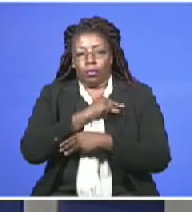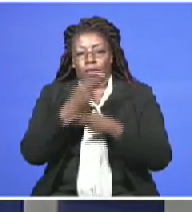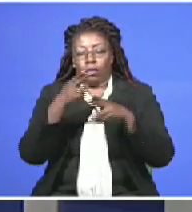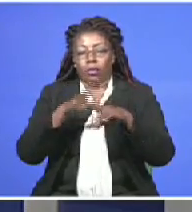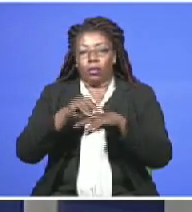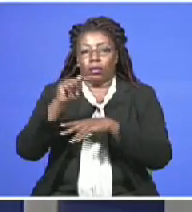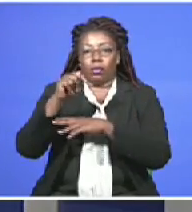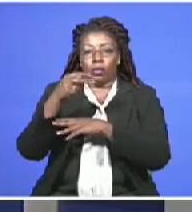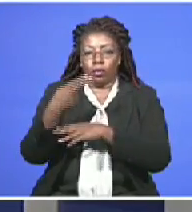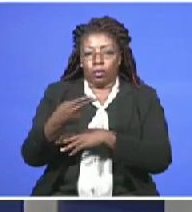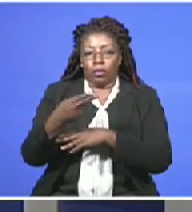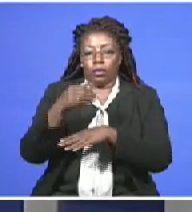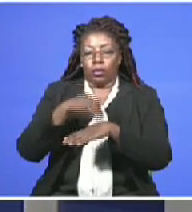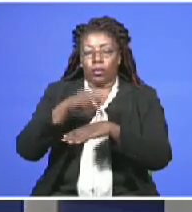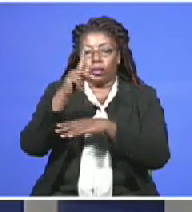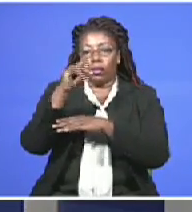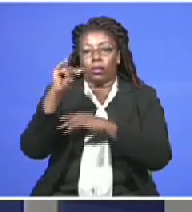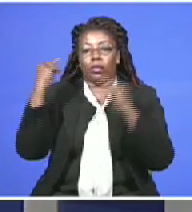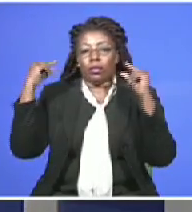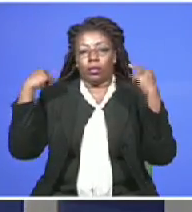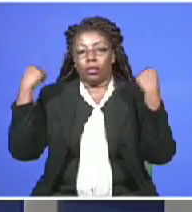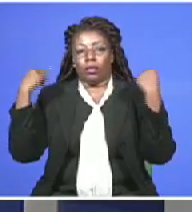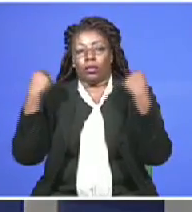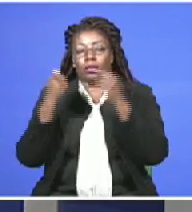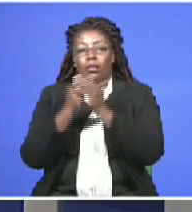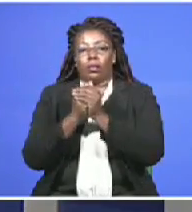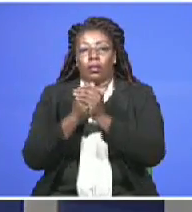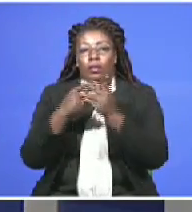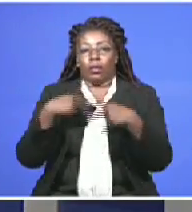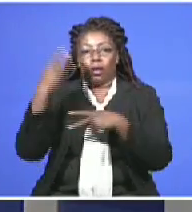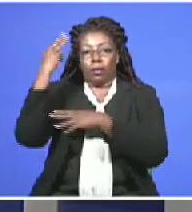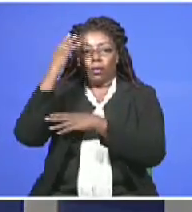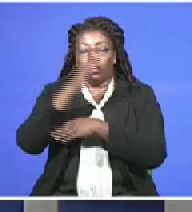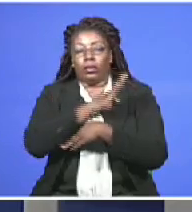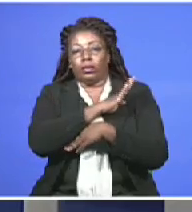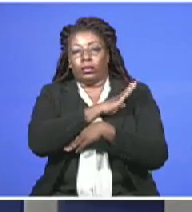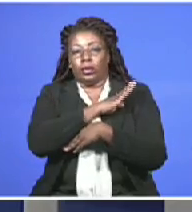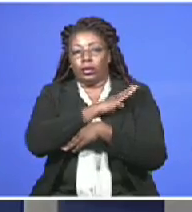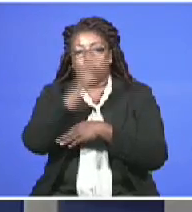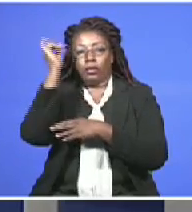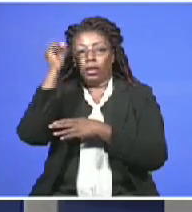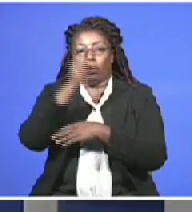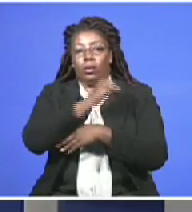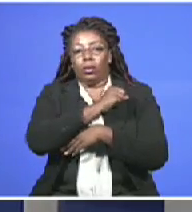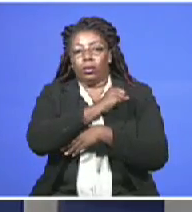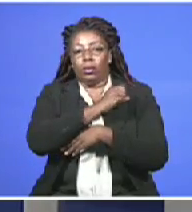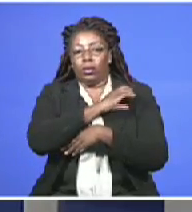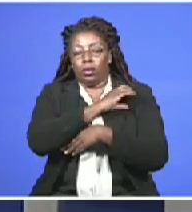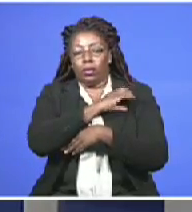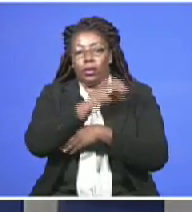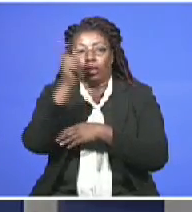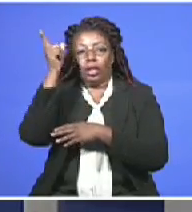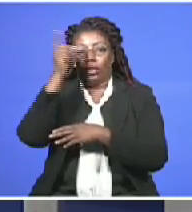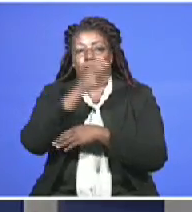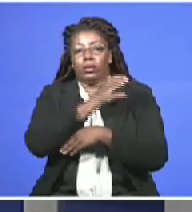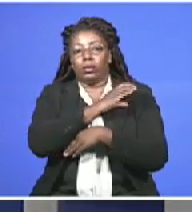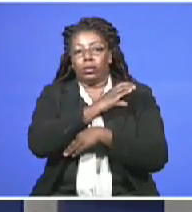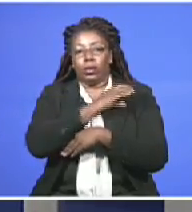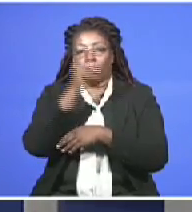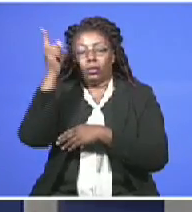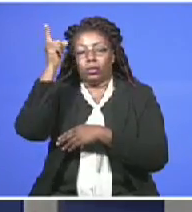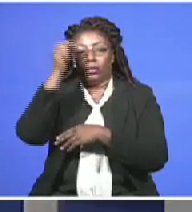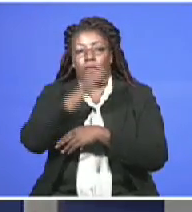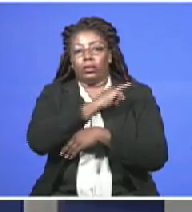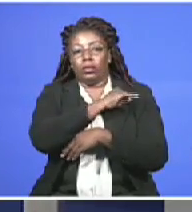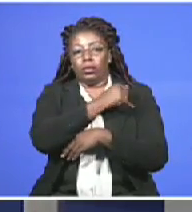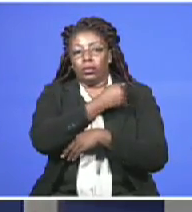Dominican Republic at the Kennedy Isaacs Gym. The squad consists of Michael Furley-Bain, Shavano Cooper, Leon Cooper, Alonzo Hines,